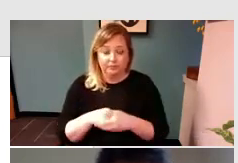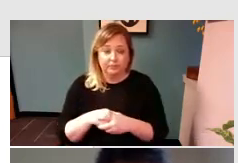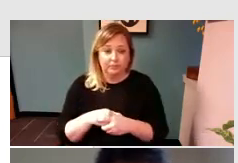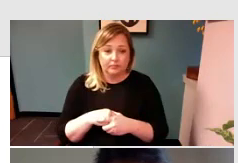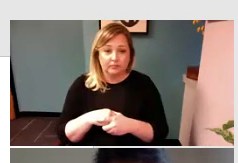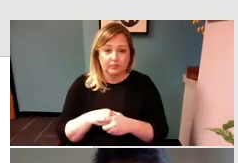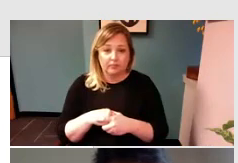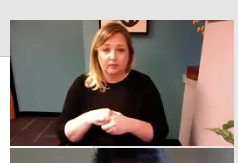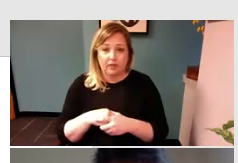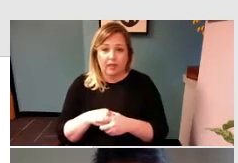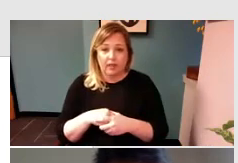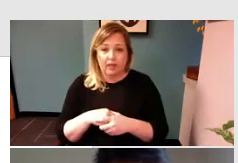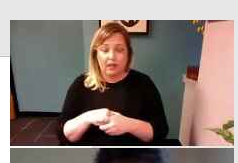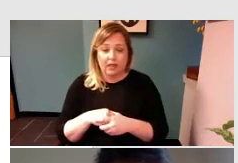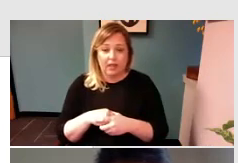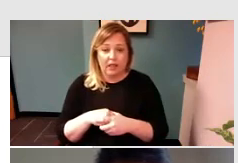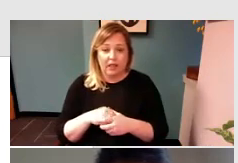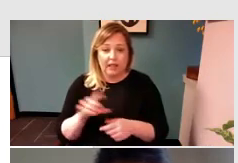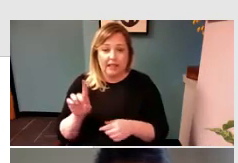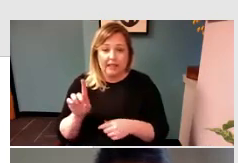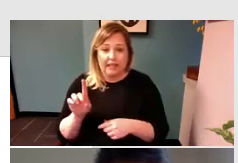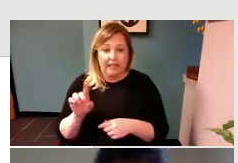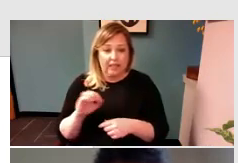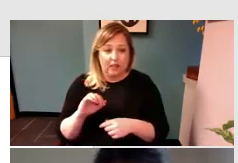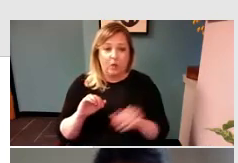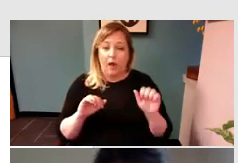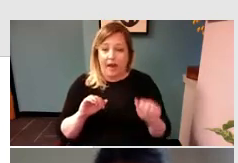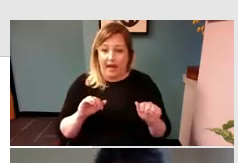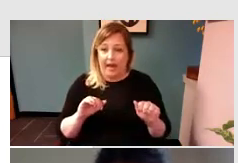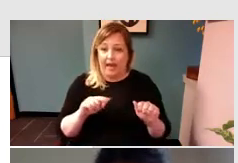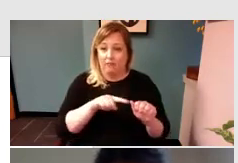similarly there is an edge from B to A to B,